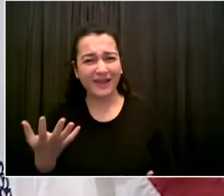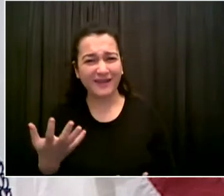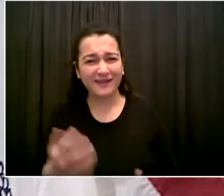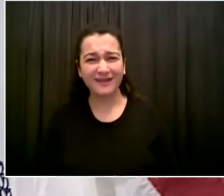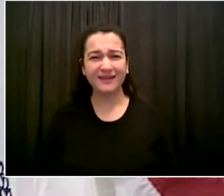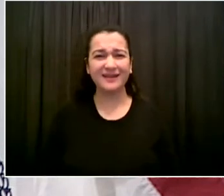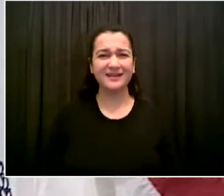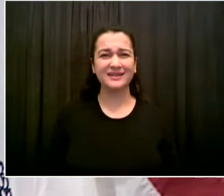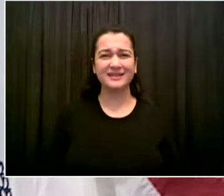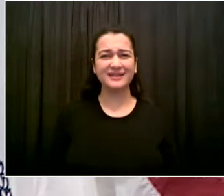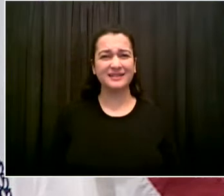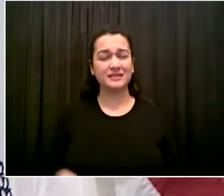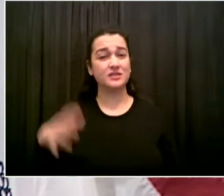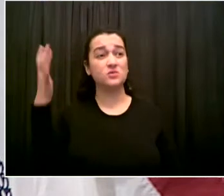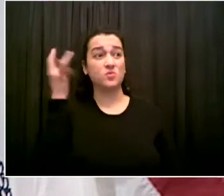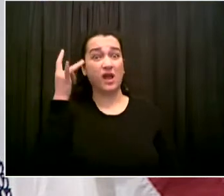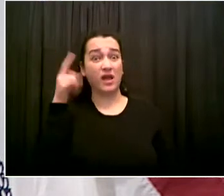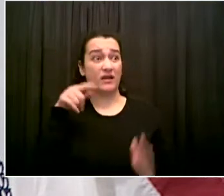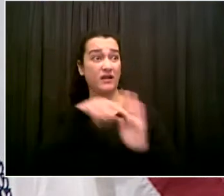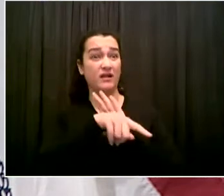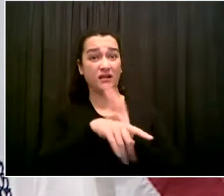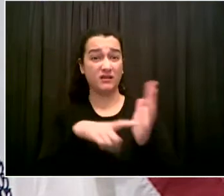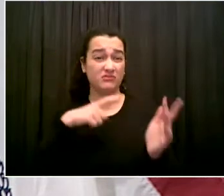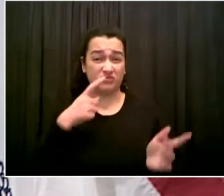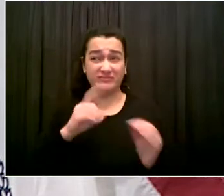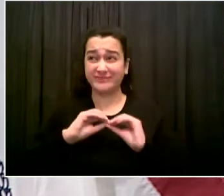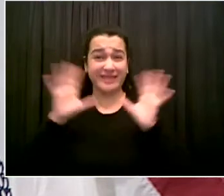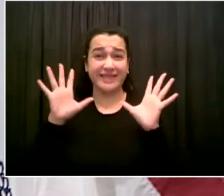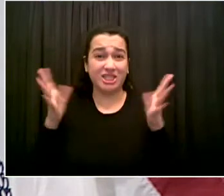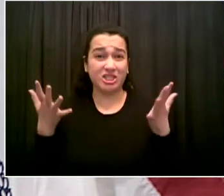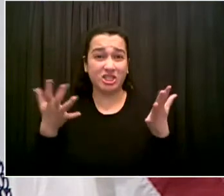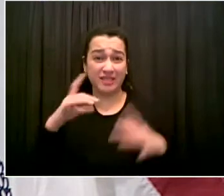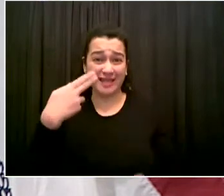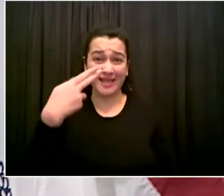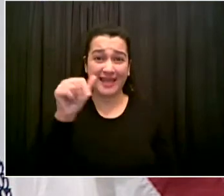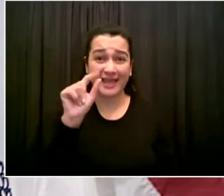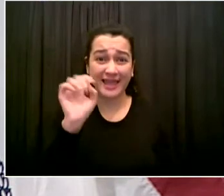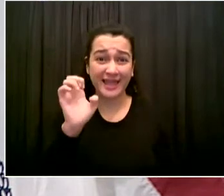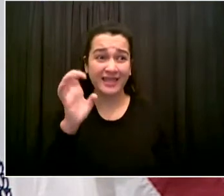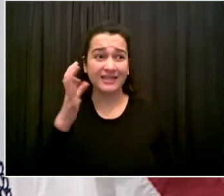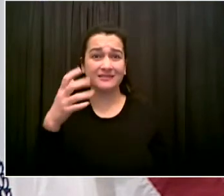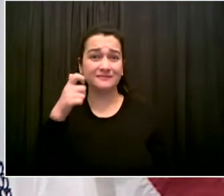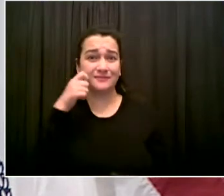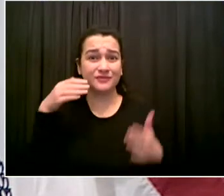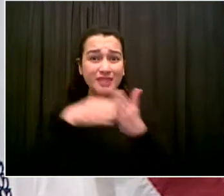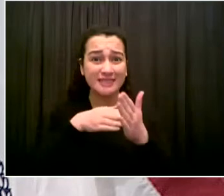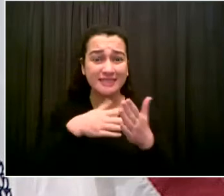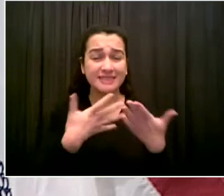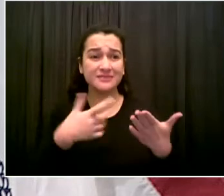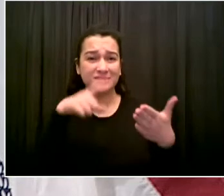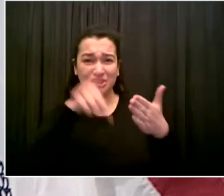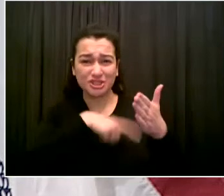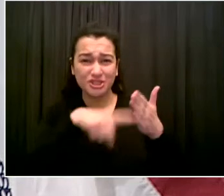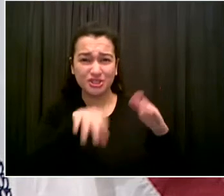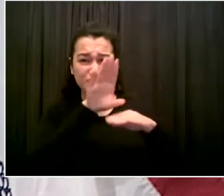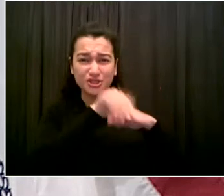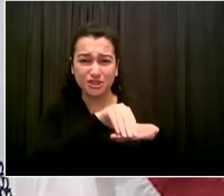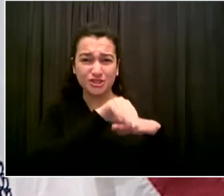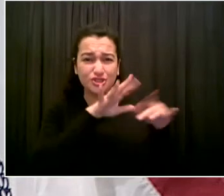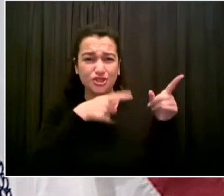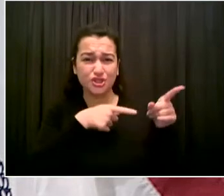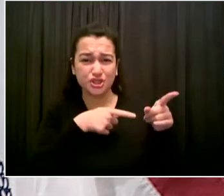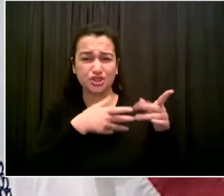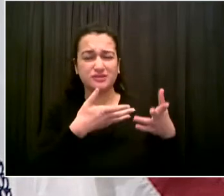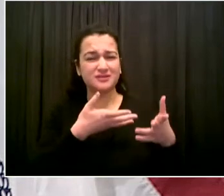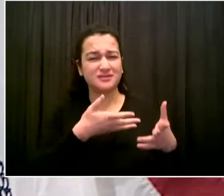many people in this country are trying to work together to overcome the pandemic. To see this hatred, to see it take such